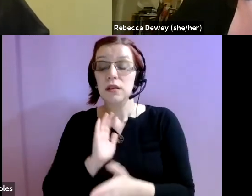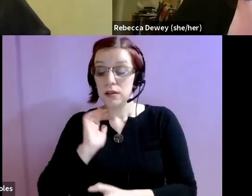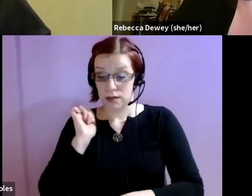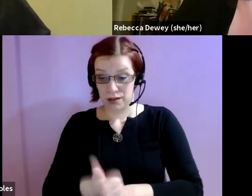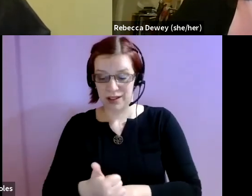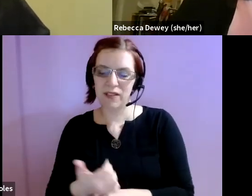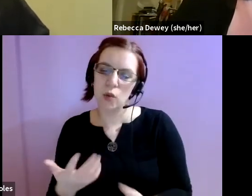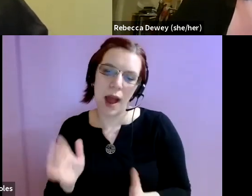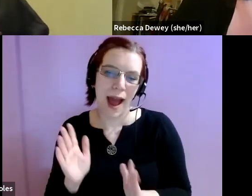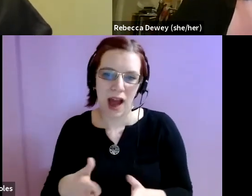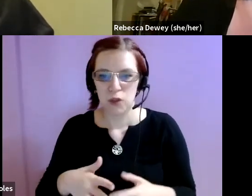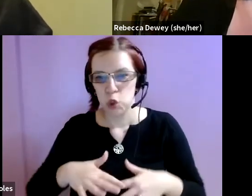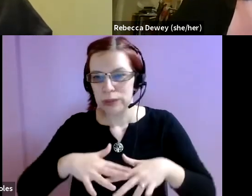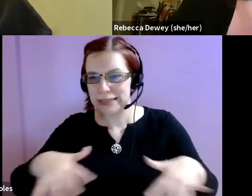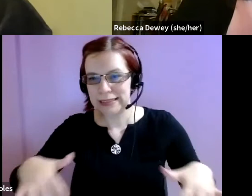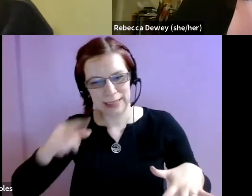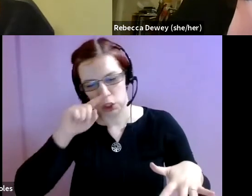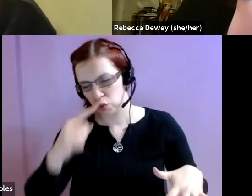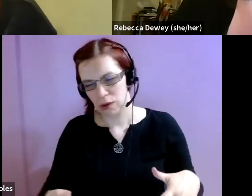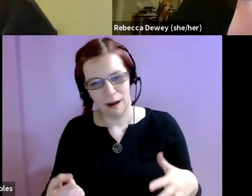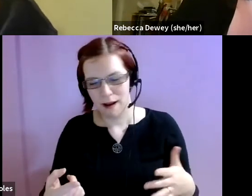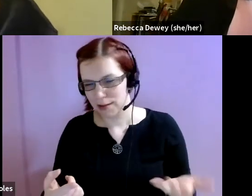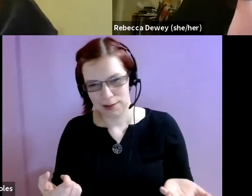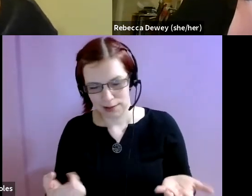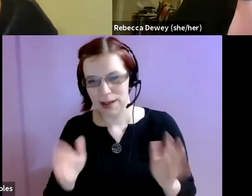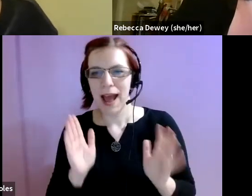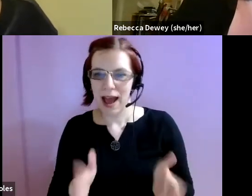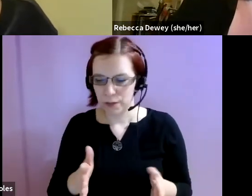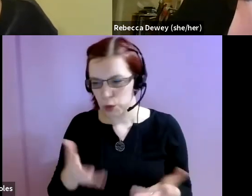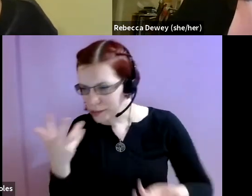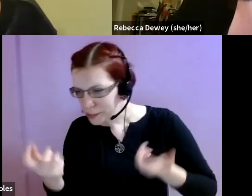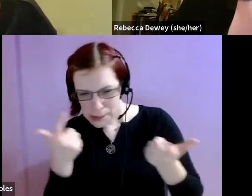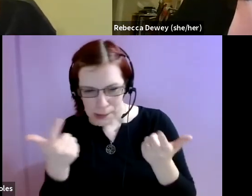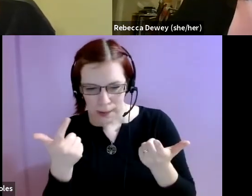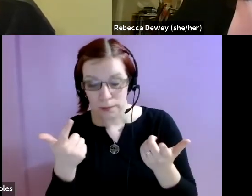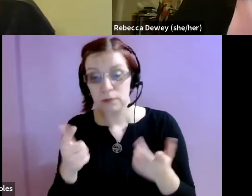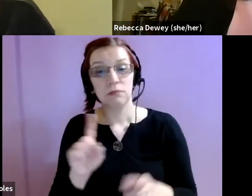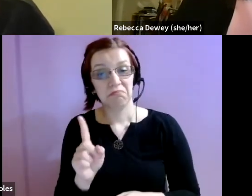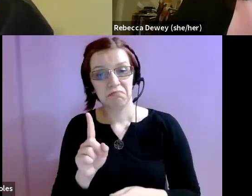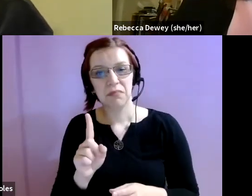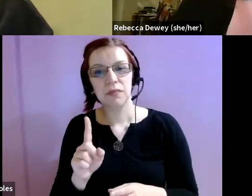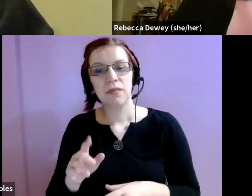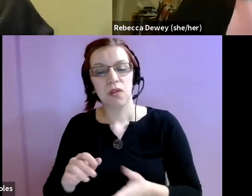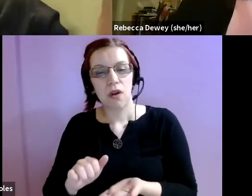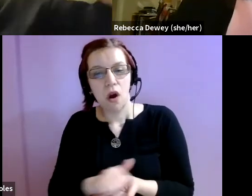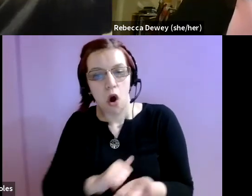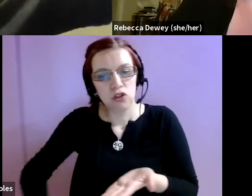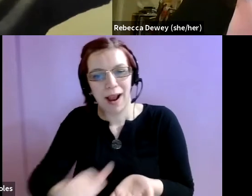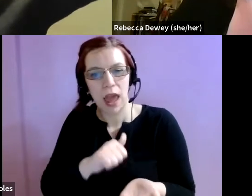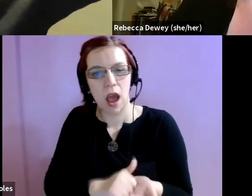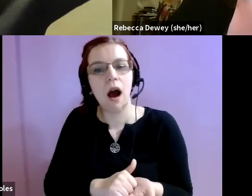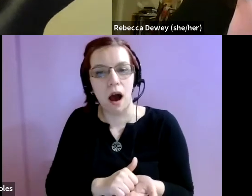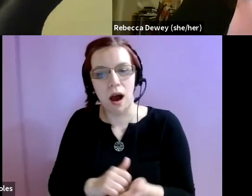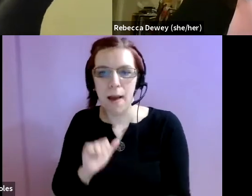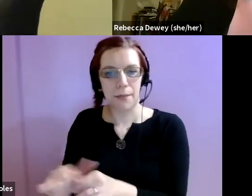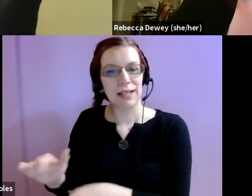we can't put a detector there, and you look at the landmass, Australia would be a good place to put another gravitational wave detector.